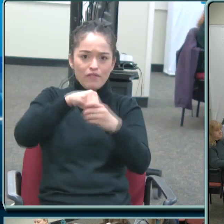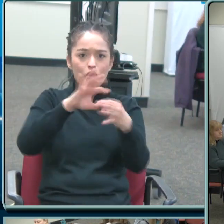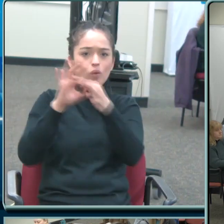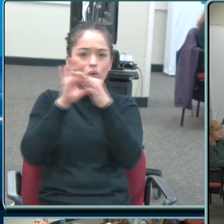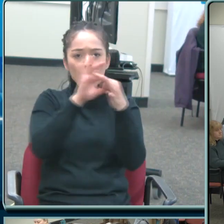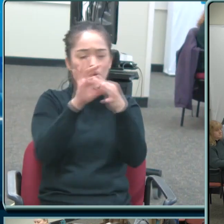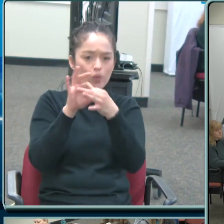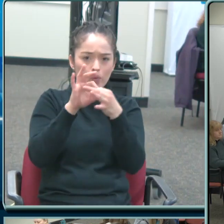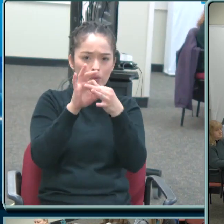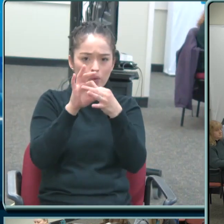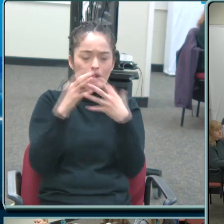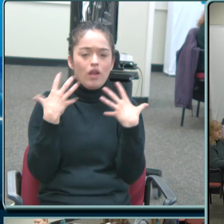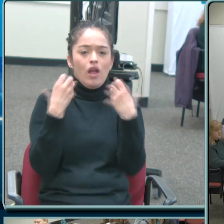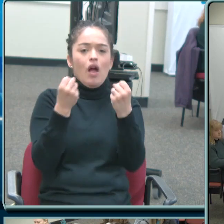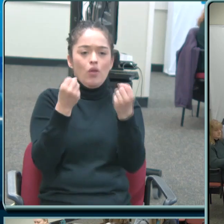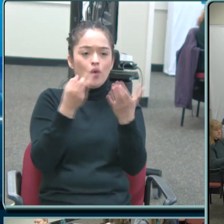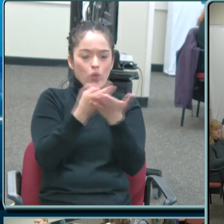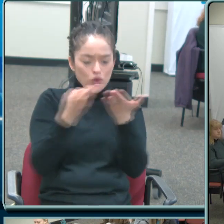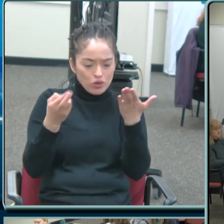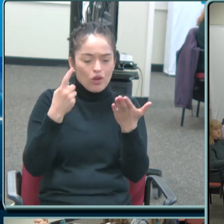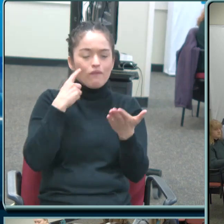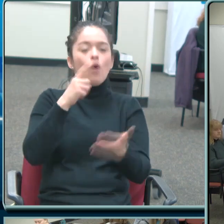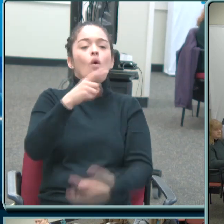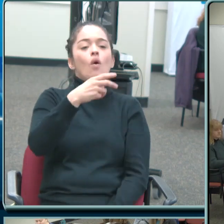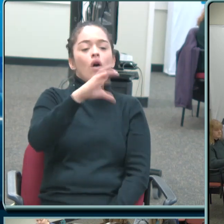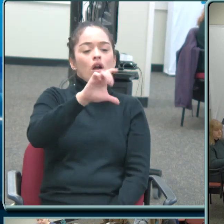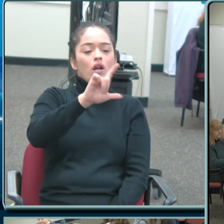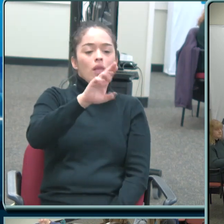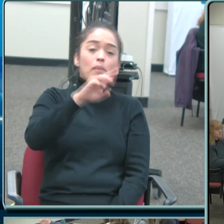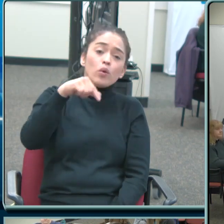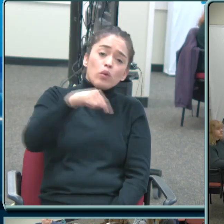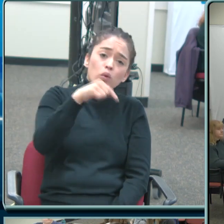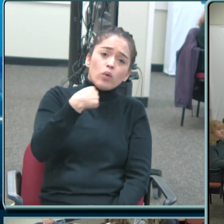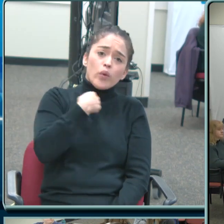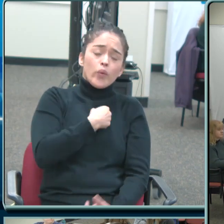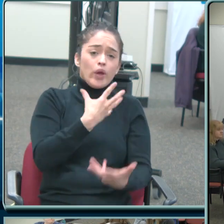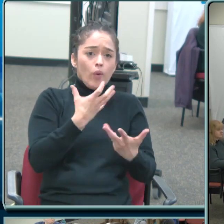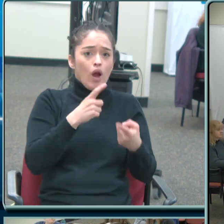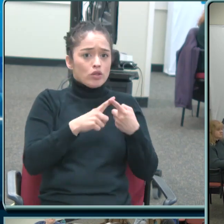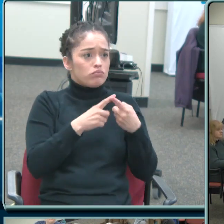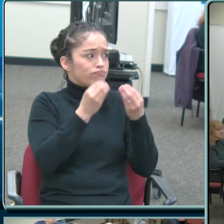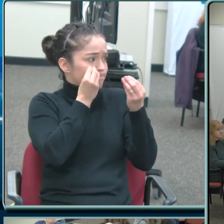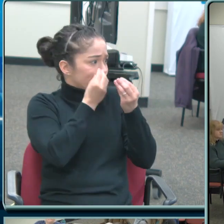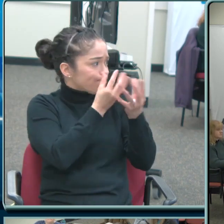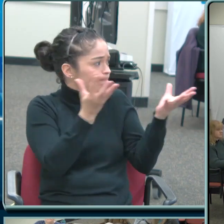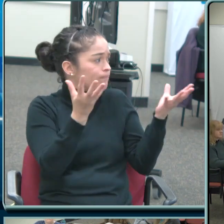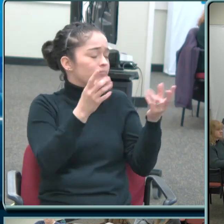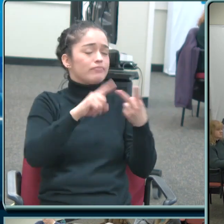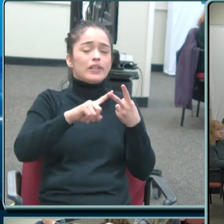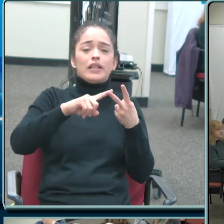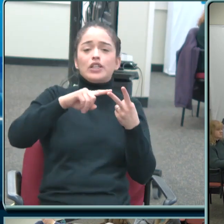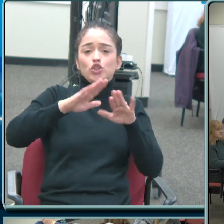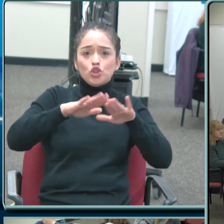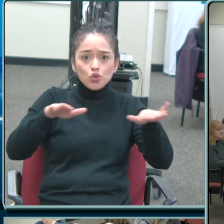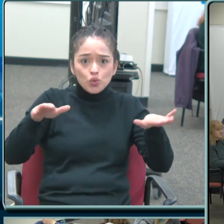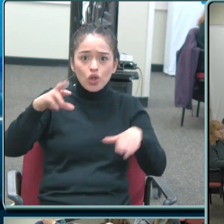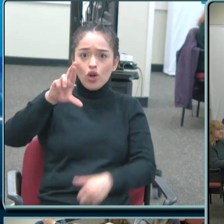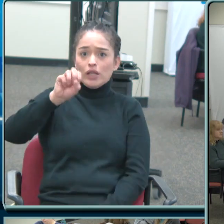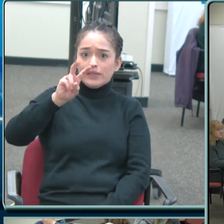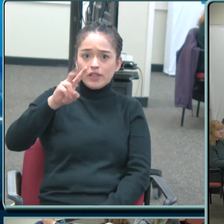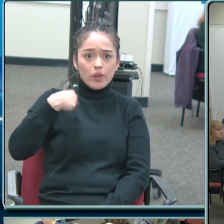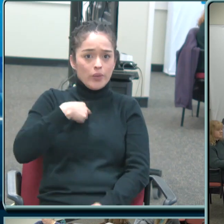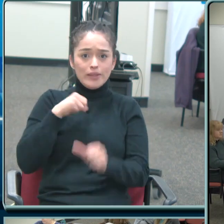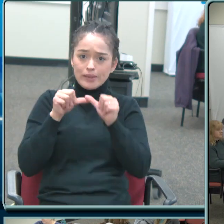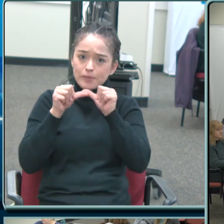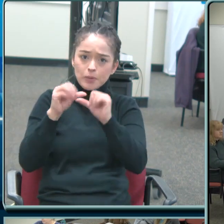of the behavioral health resources for Club Q, maintaining that situational awareness of the pediatric RSV, and in constant communication with our